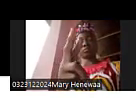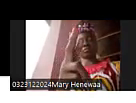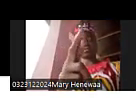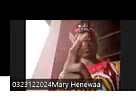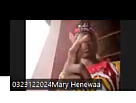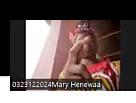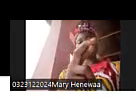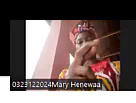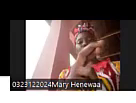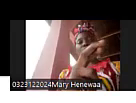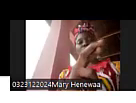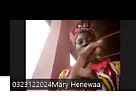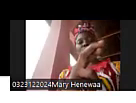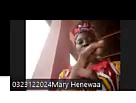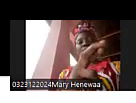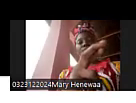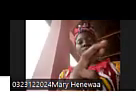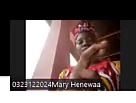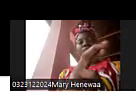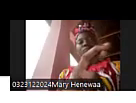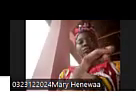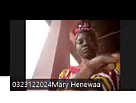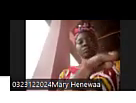R like this.